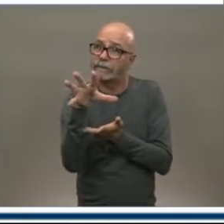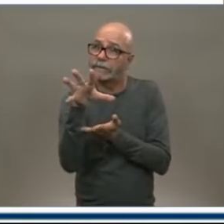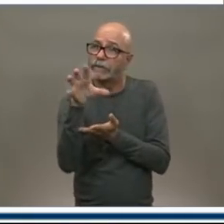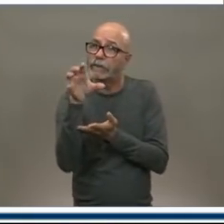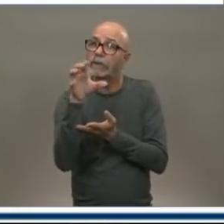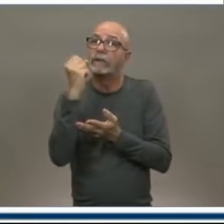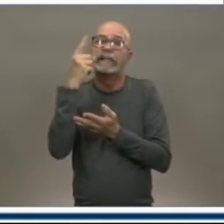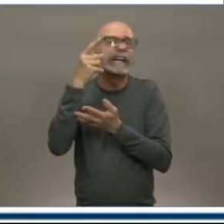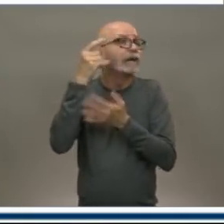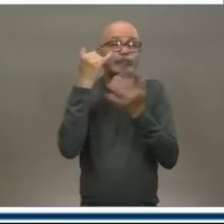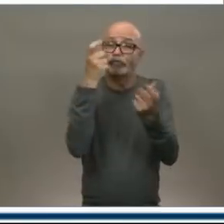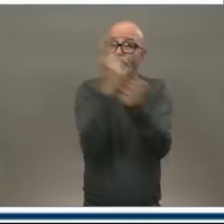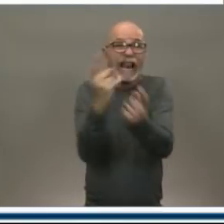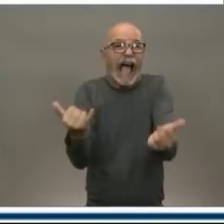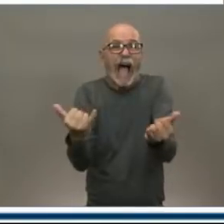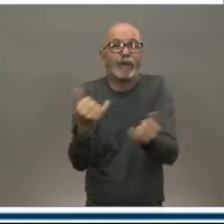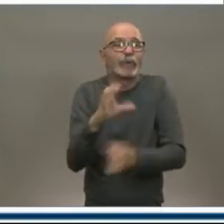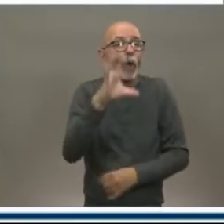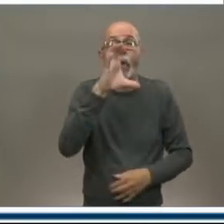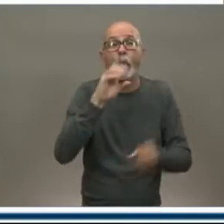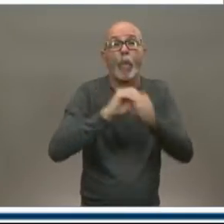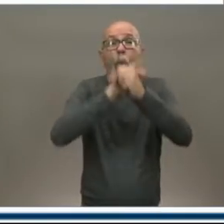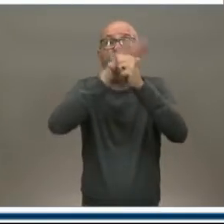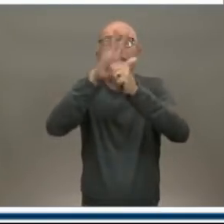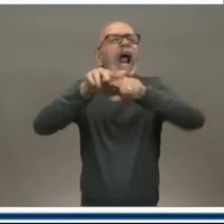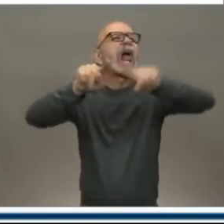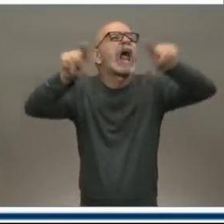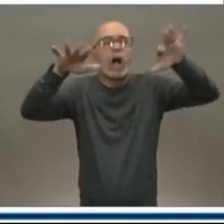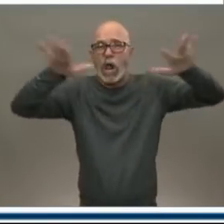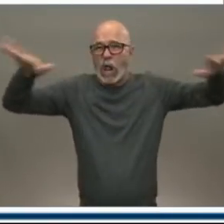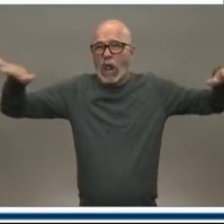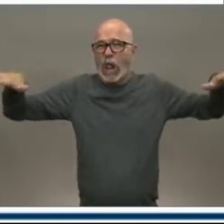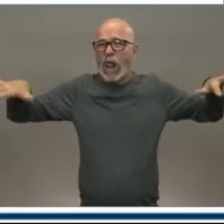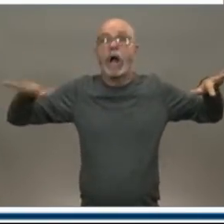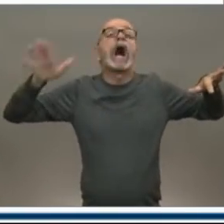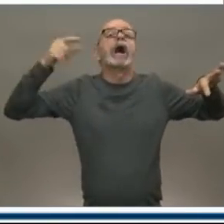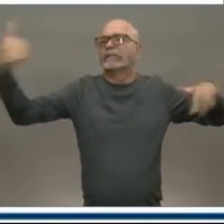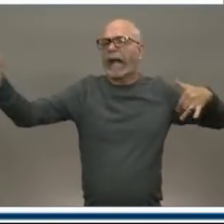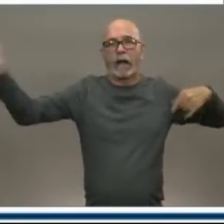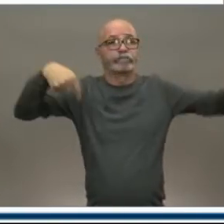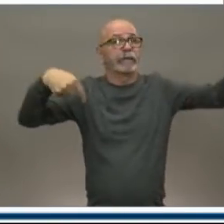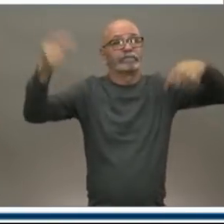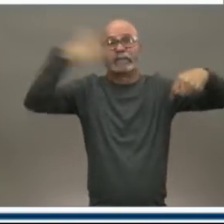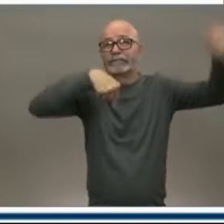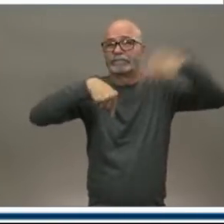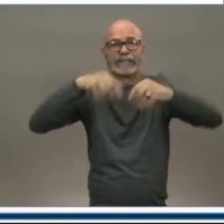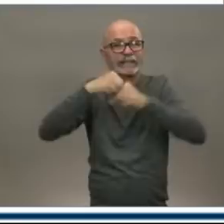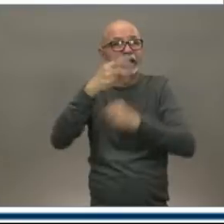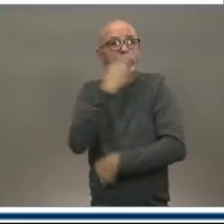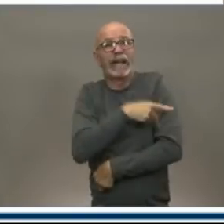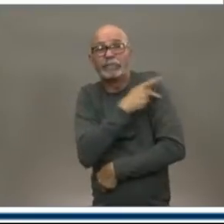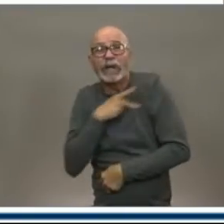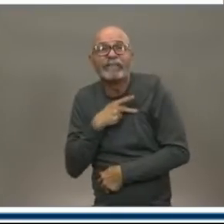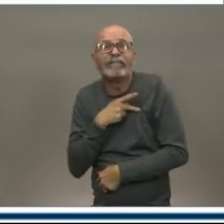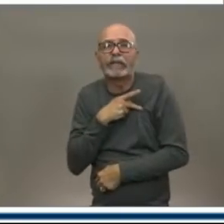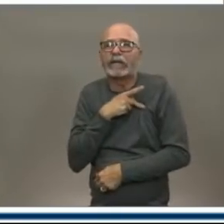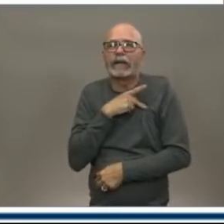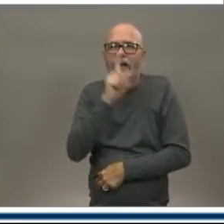around us and is more likely to come into the province. But unless we're doing all those three-pronged approaches,